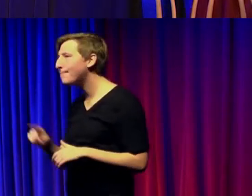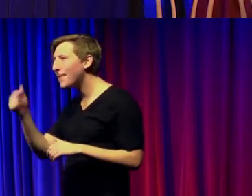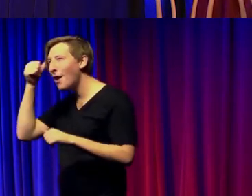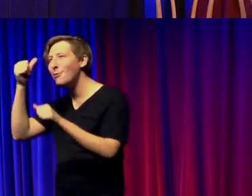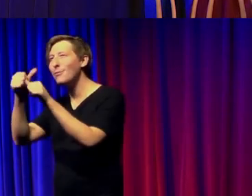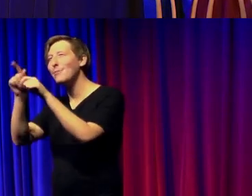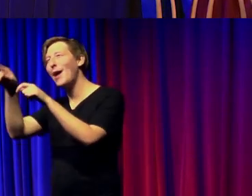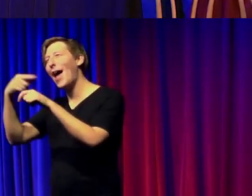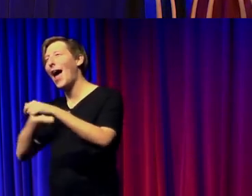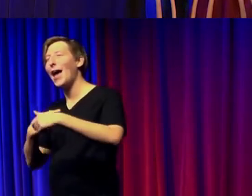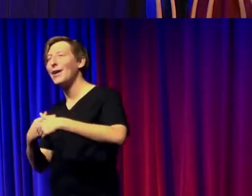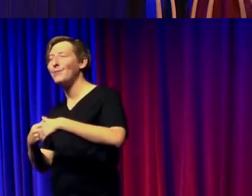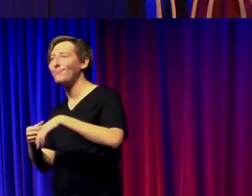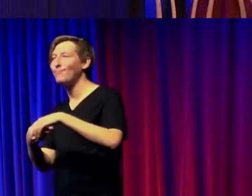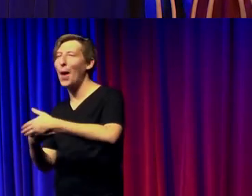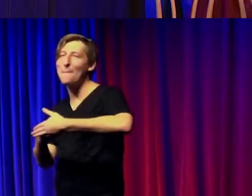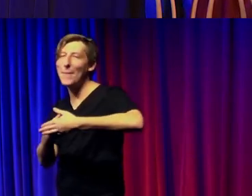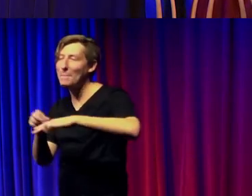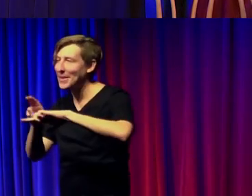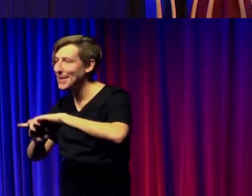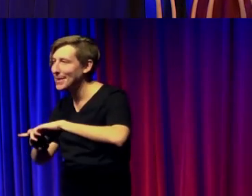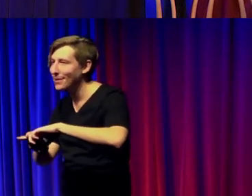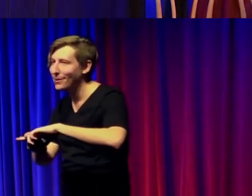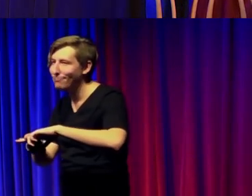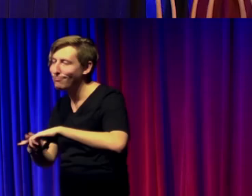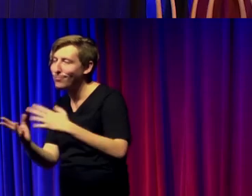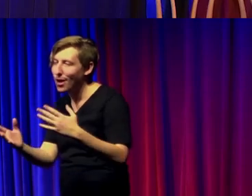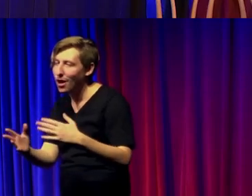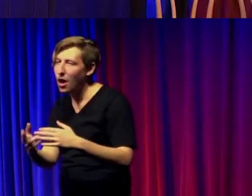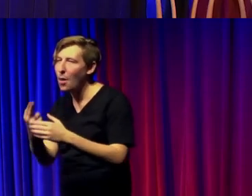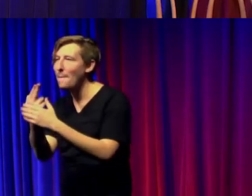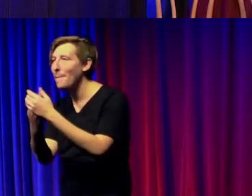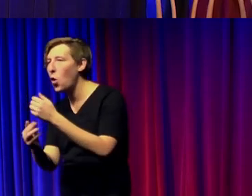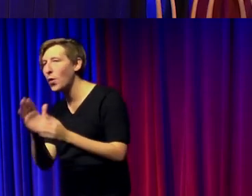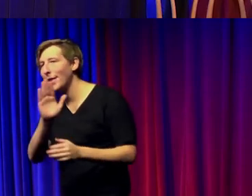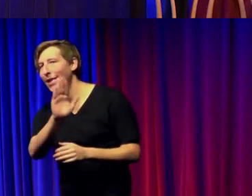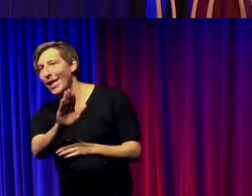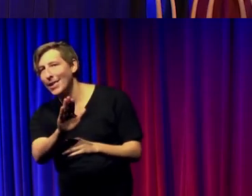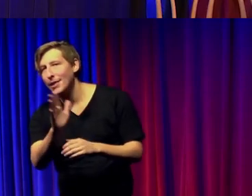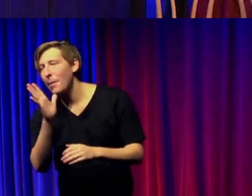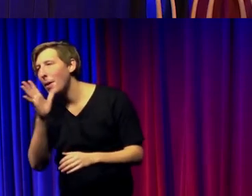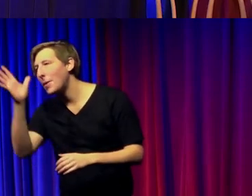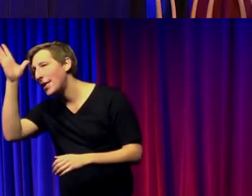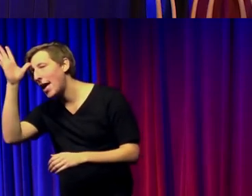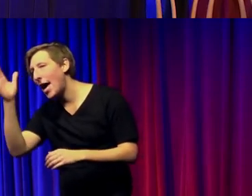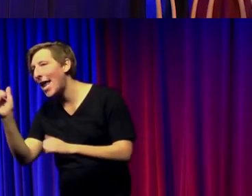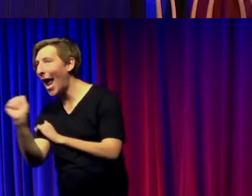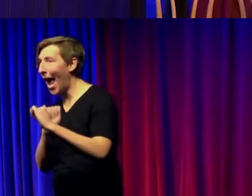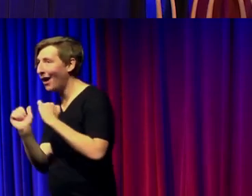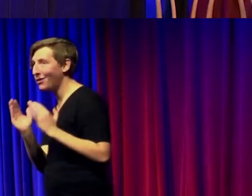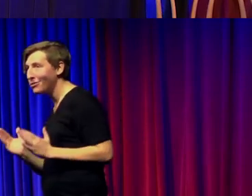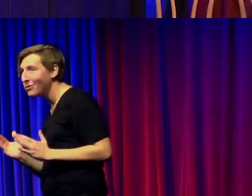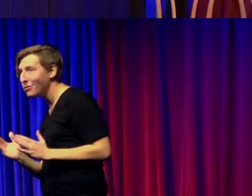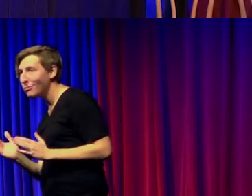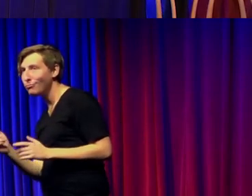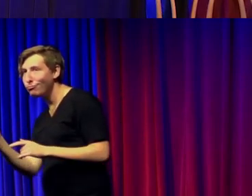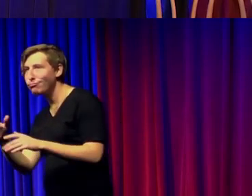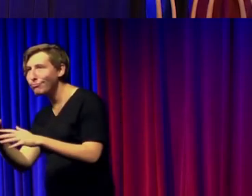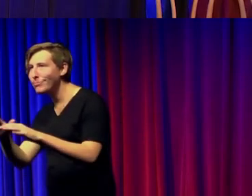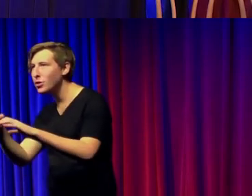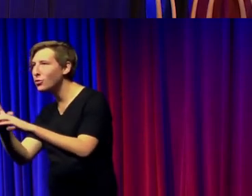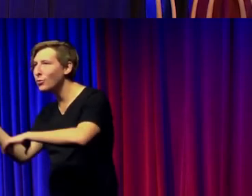This kid, both of his parents are working actors, and it like really takes a village. And honestly, like coming from a divorced home, a little